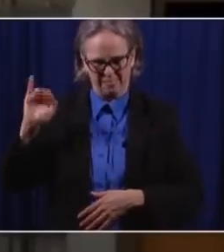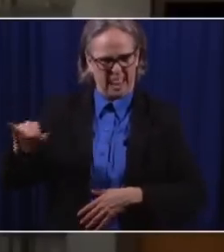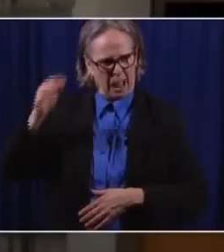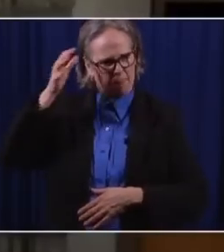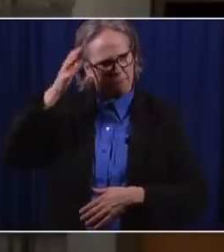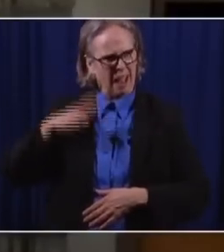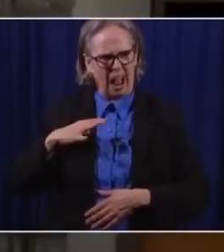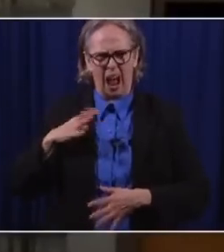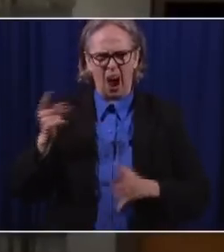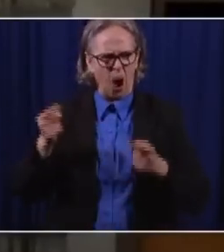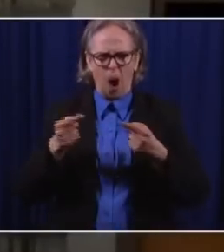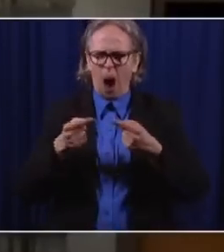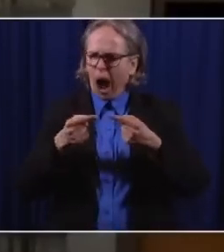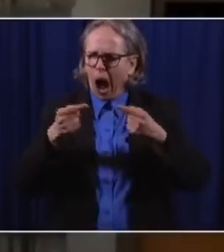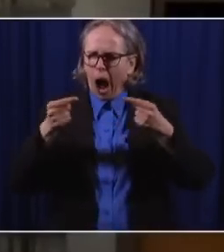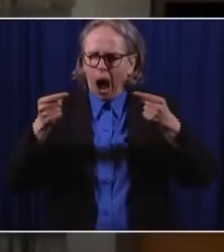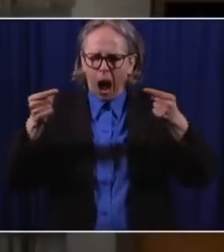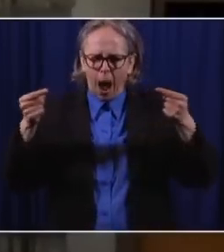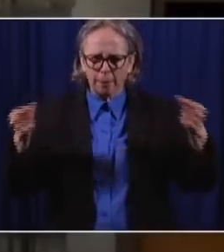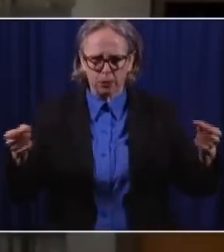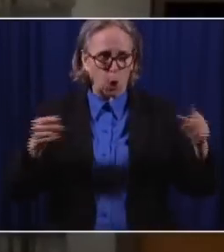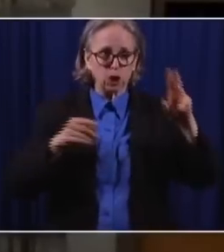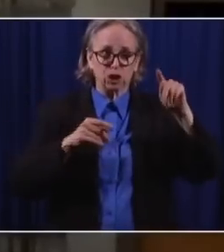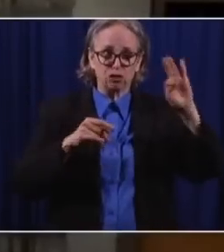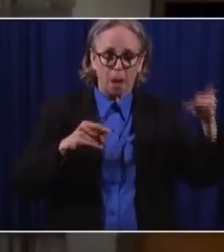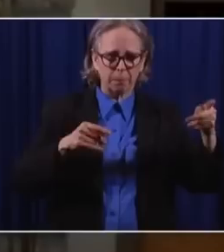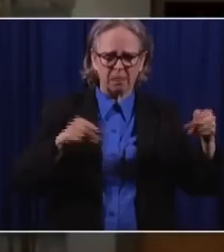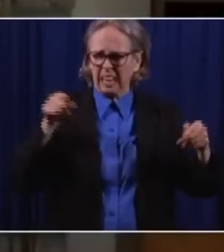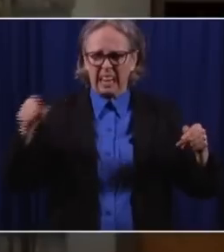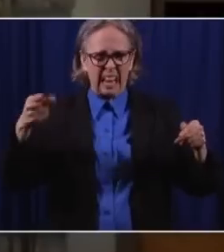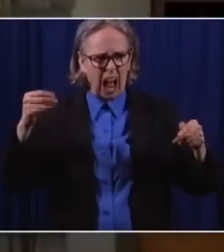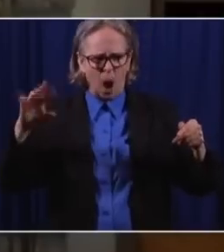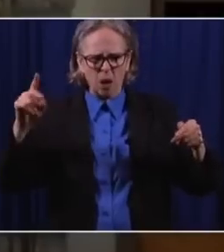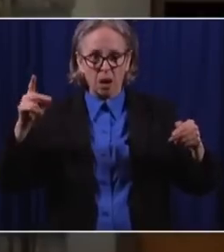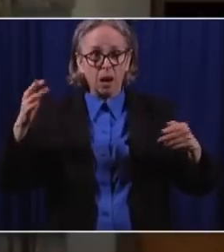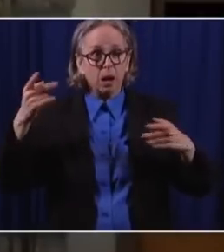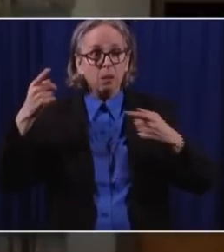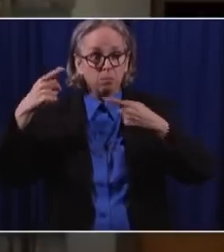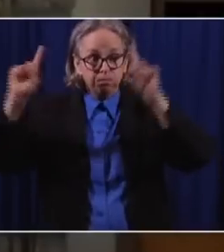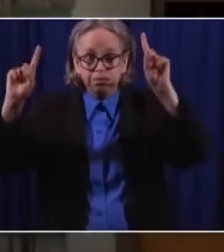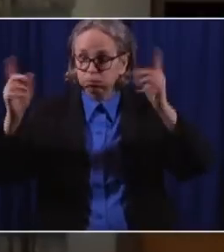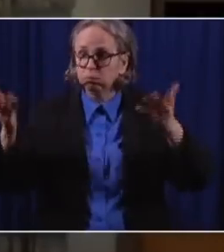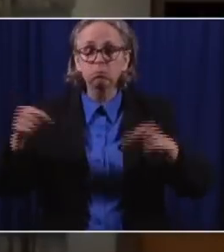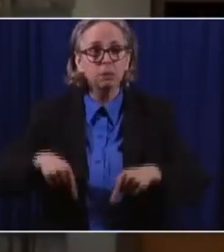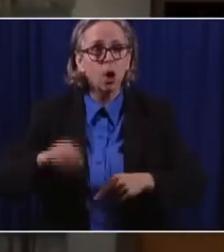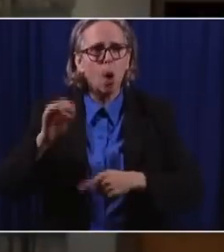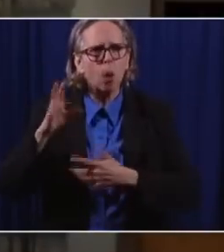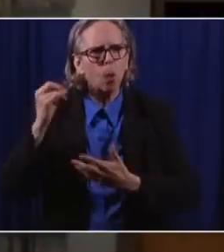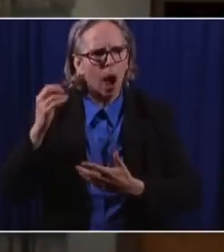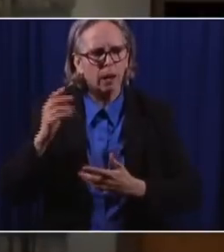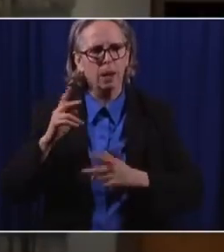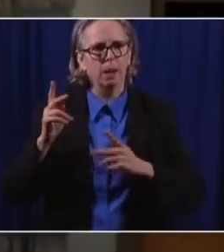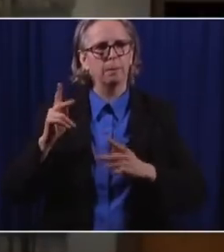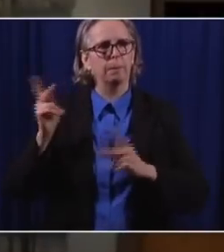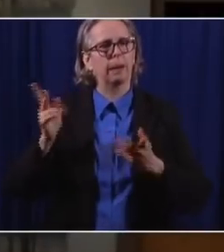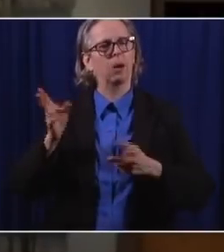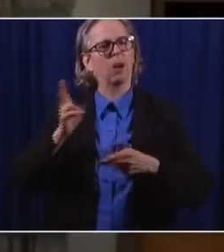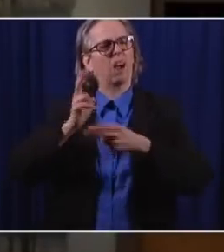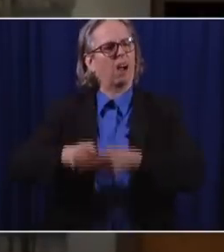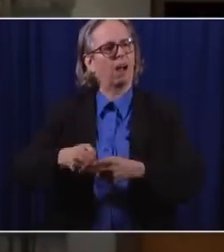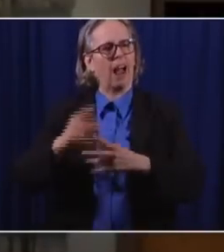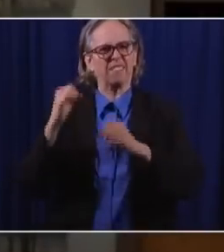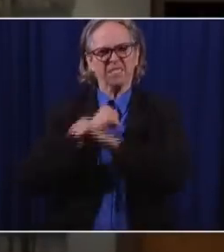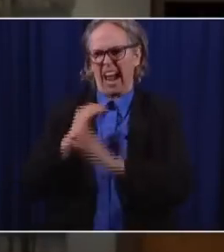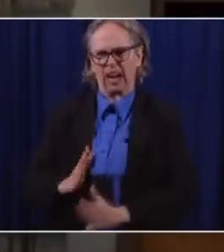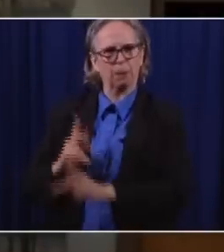But Metzenbaum was successful in Ohio. Senator Metzenbaum was successful in Ohio because people looked at him as a fighter, first and